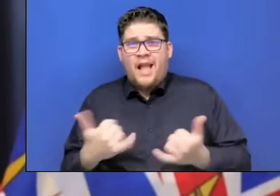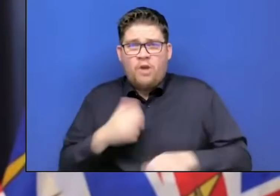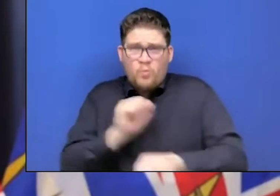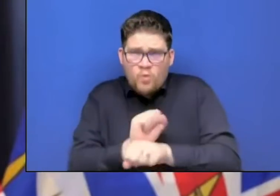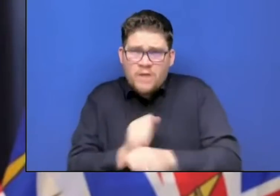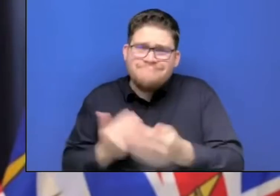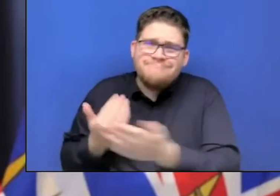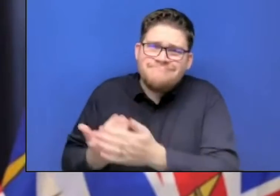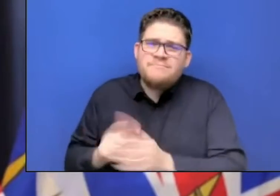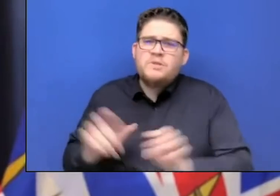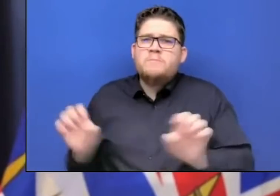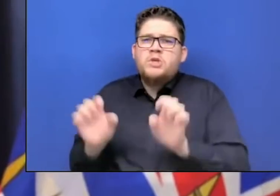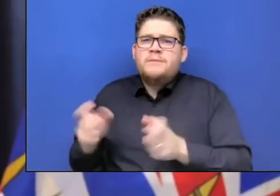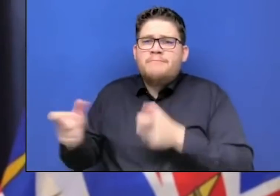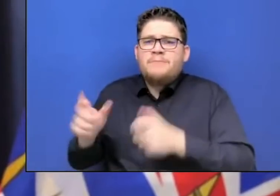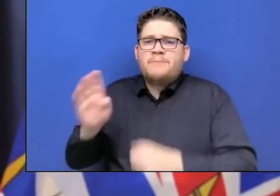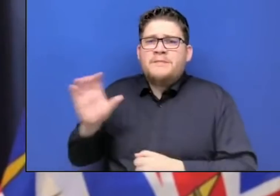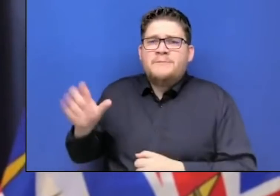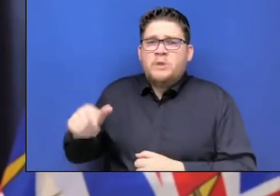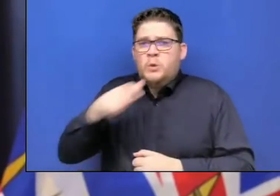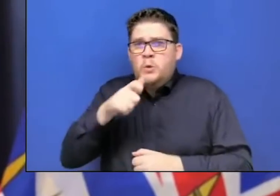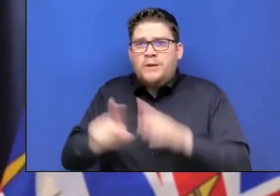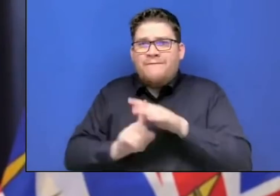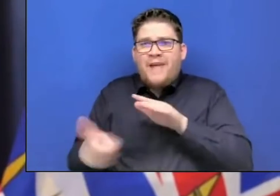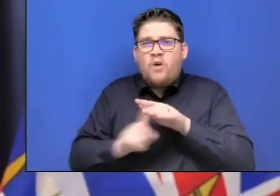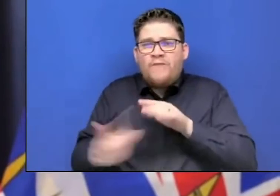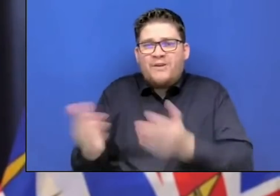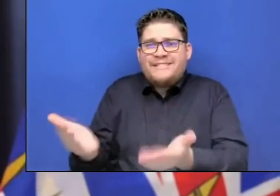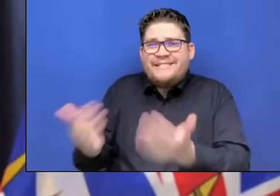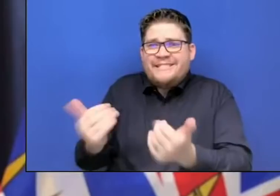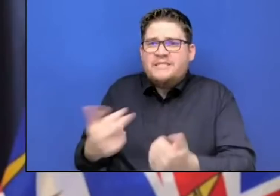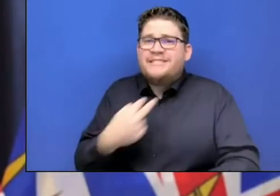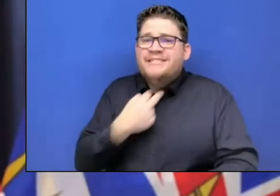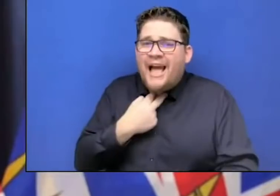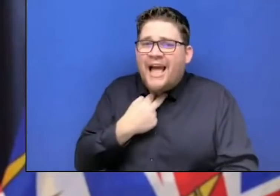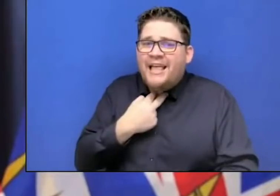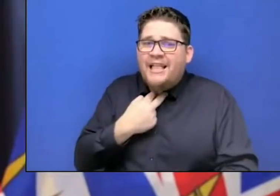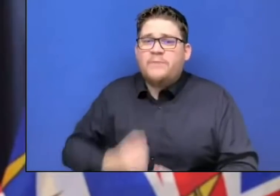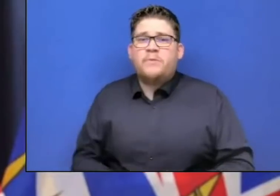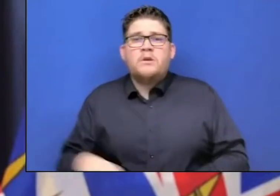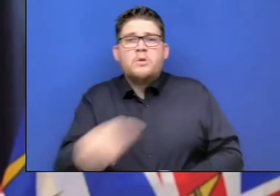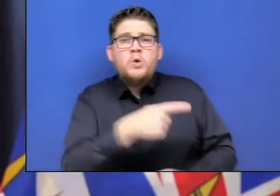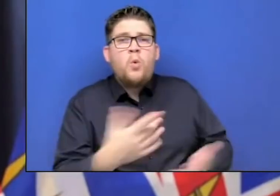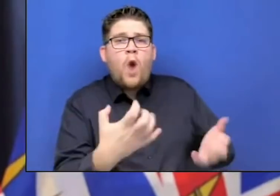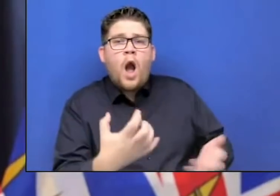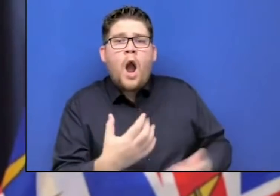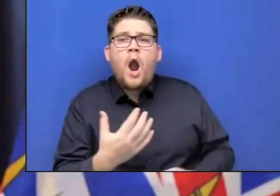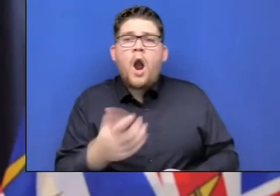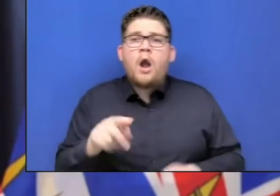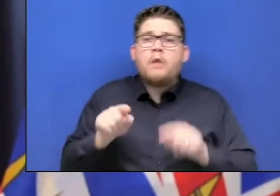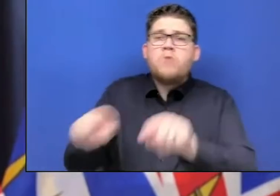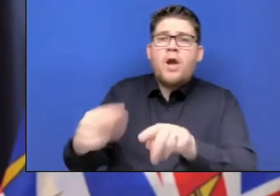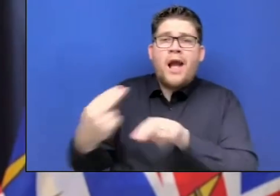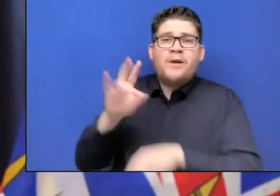prioritize people getting out of Hope who've been stranded there, but please, again, for the general public, stay away from those areas on Highway 7. In